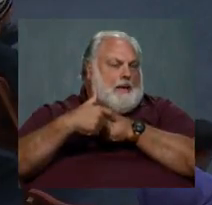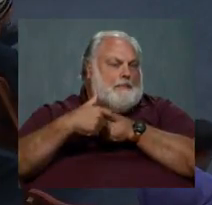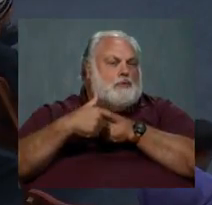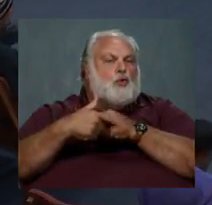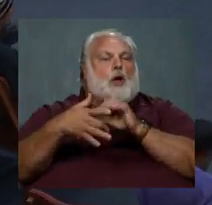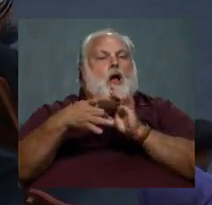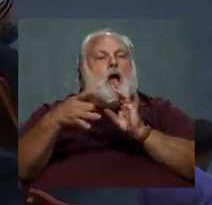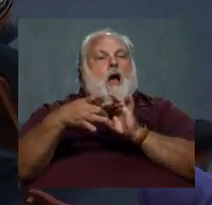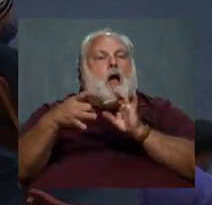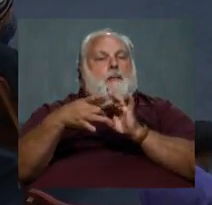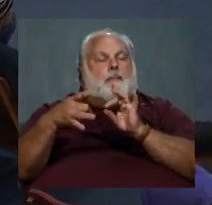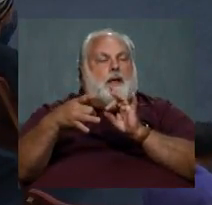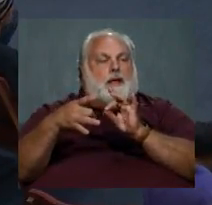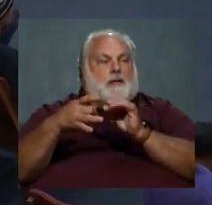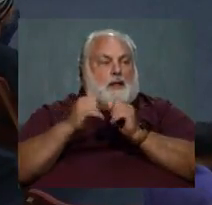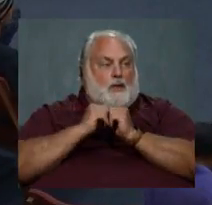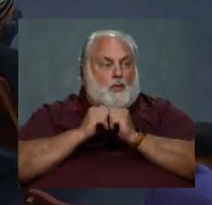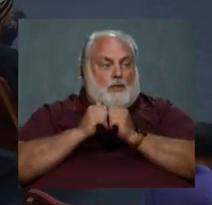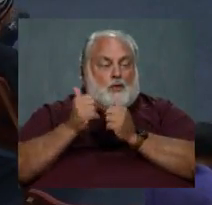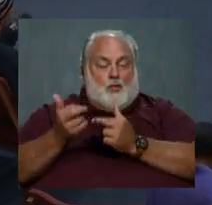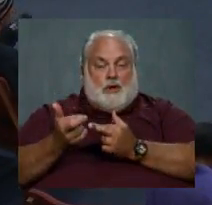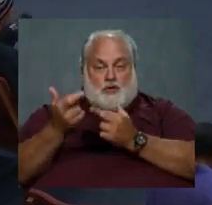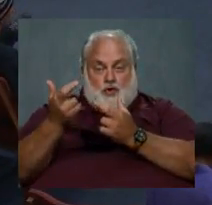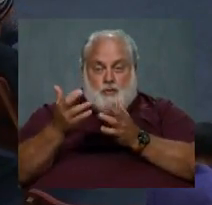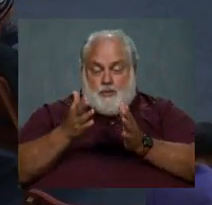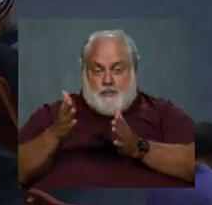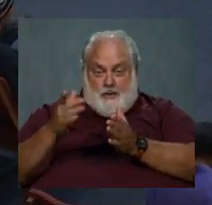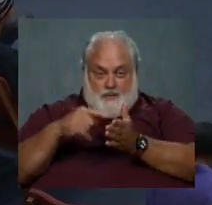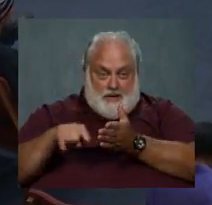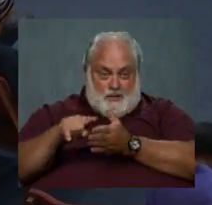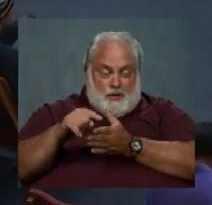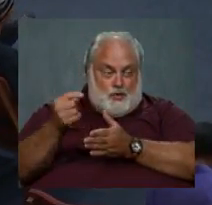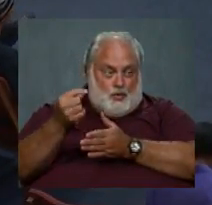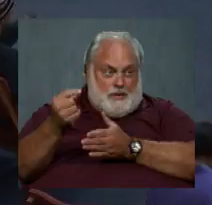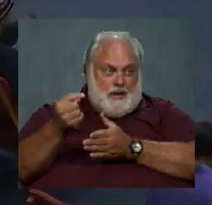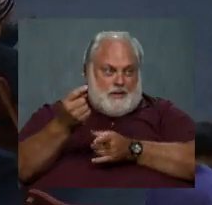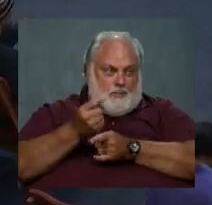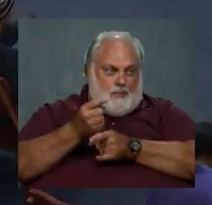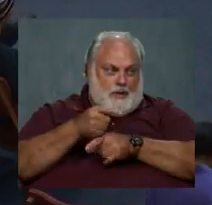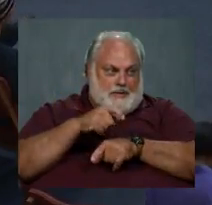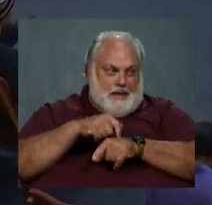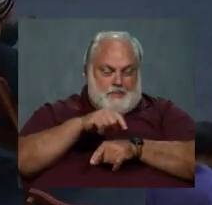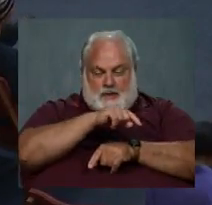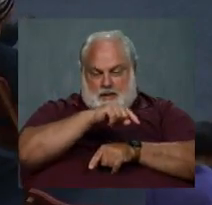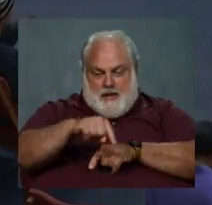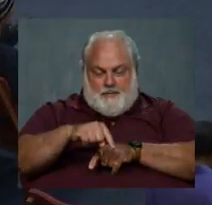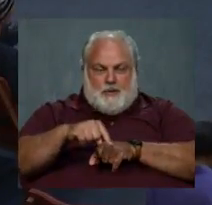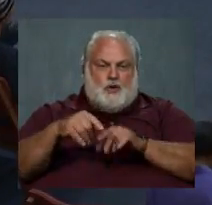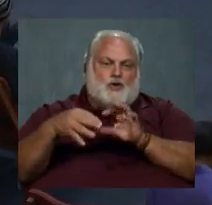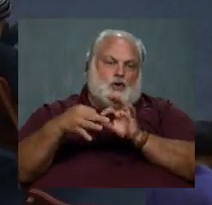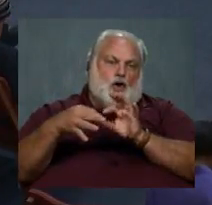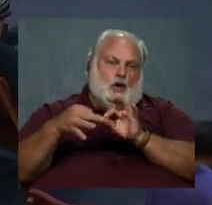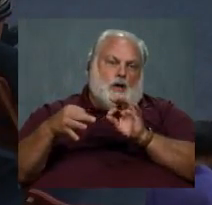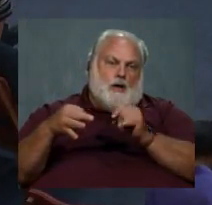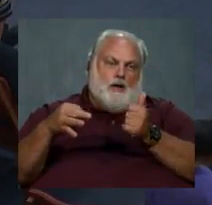to comment. But if we have this resolution prepared for Tuesday, that will be the appropriate time for you to be able to talk.